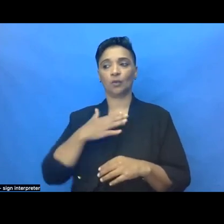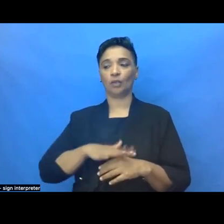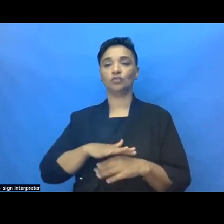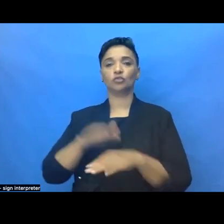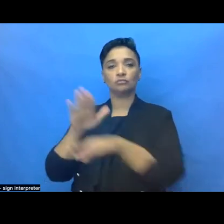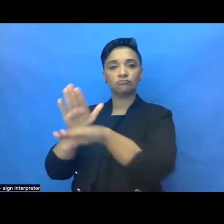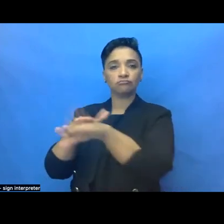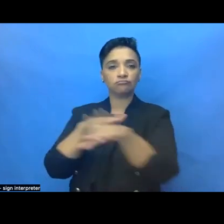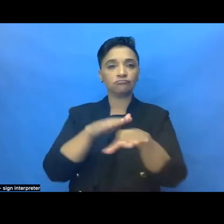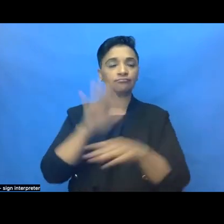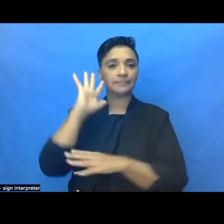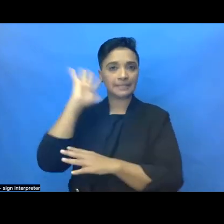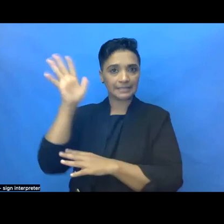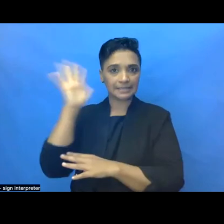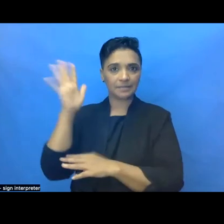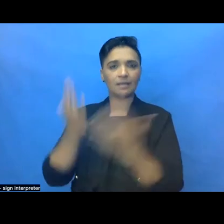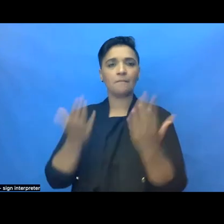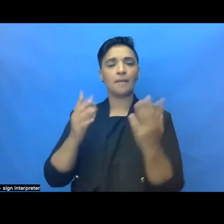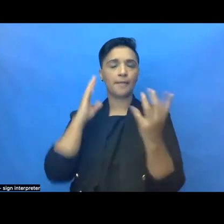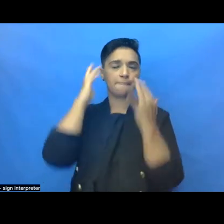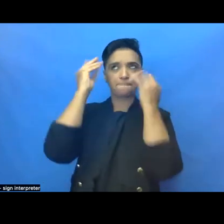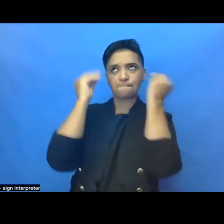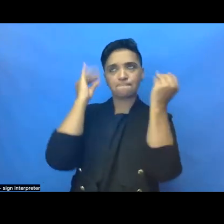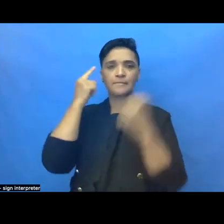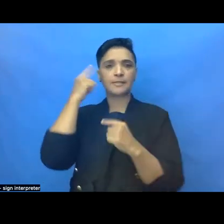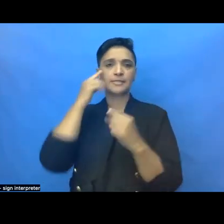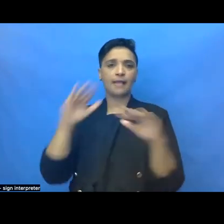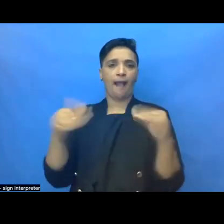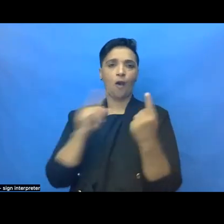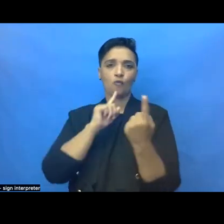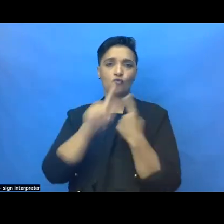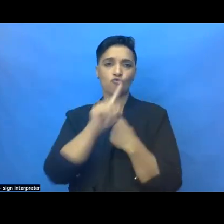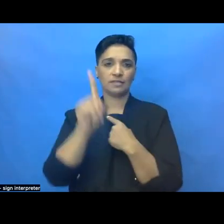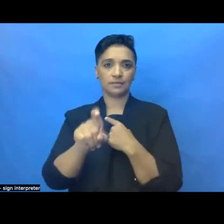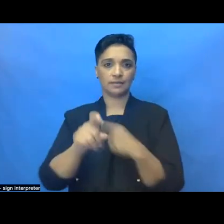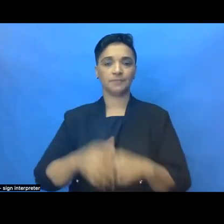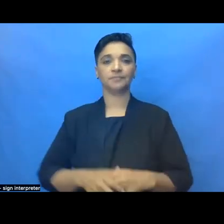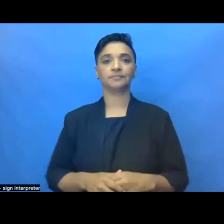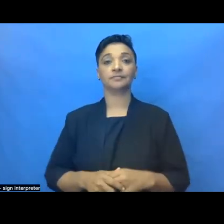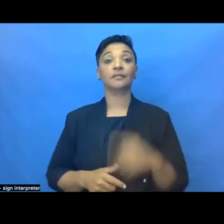to maybe reflect on some of them. There was a question, and I think